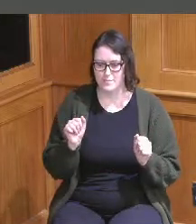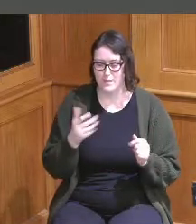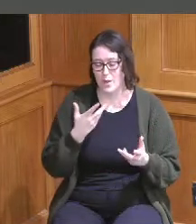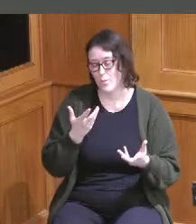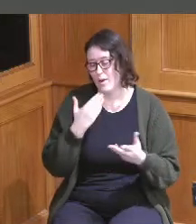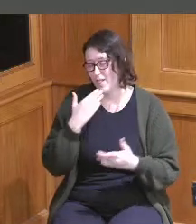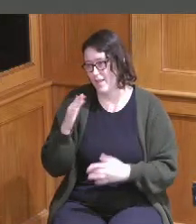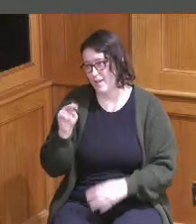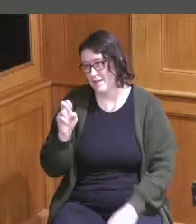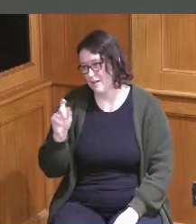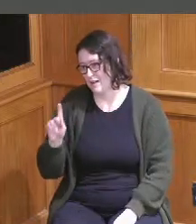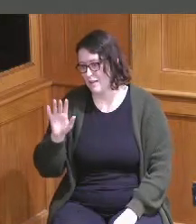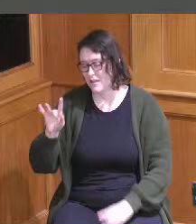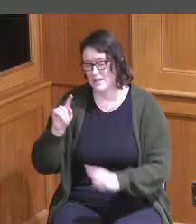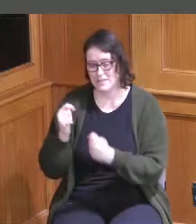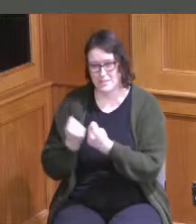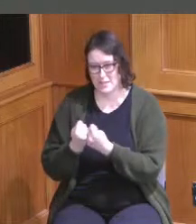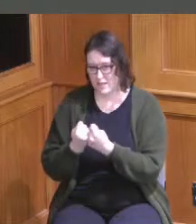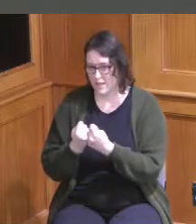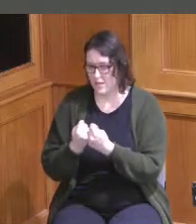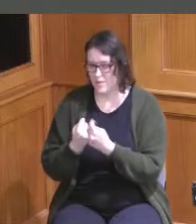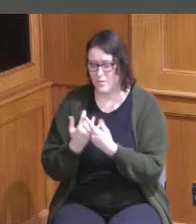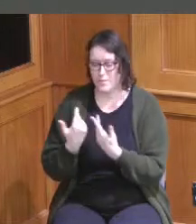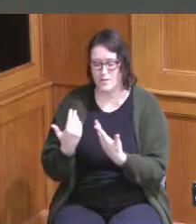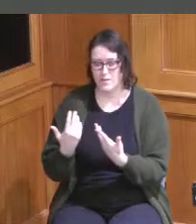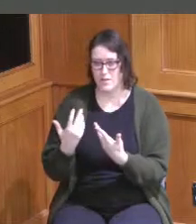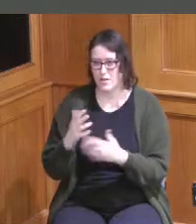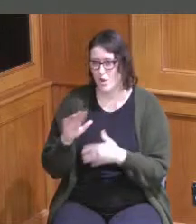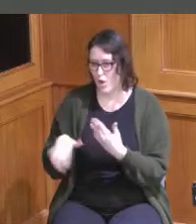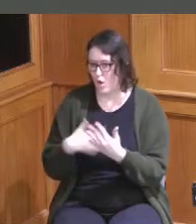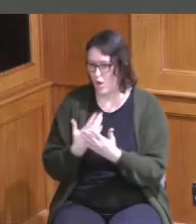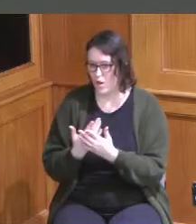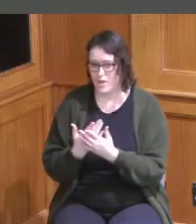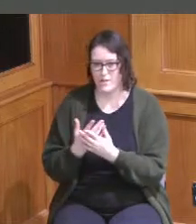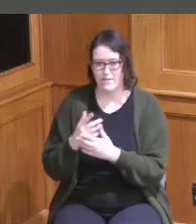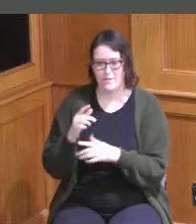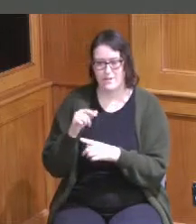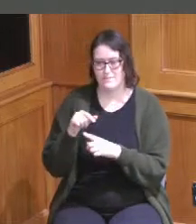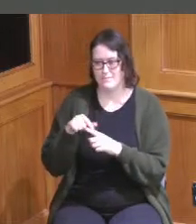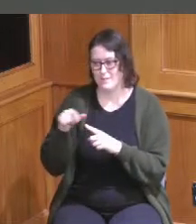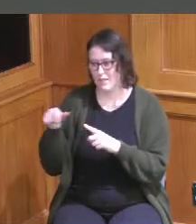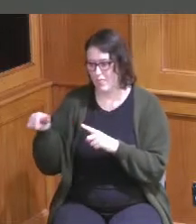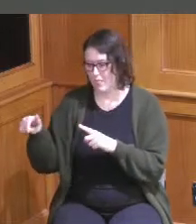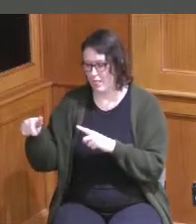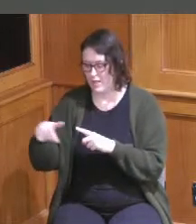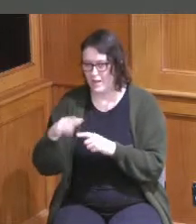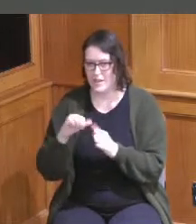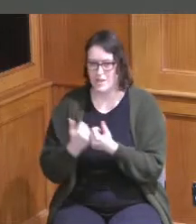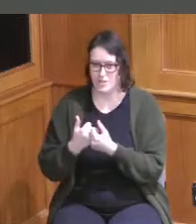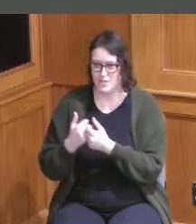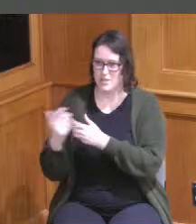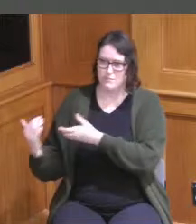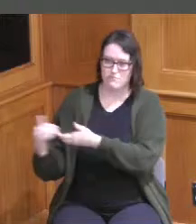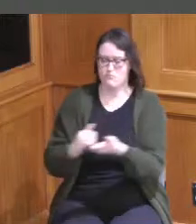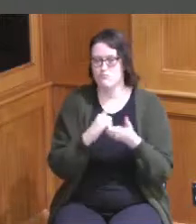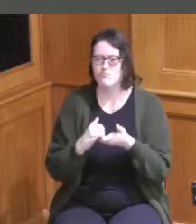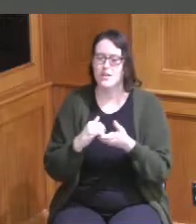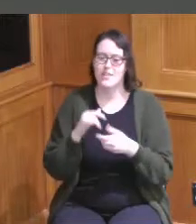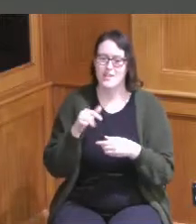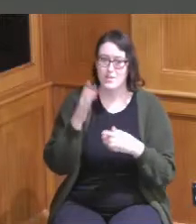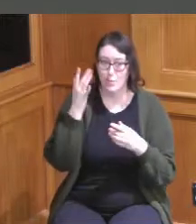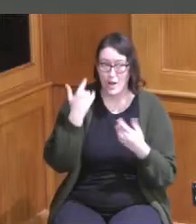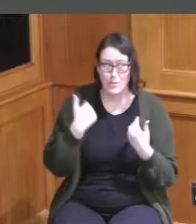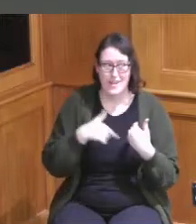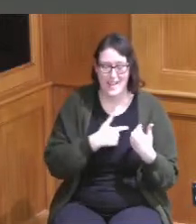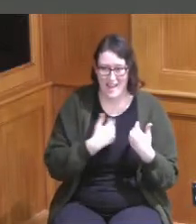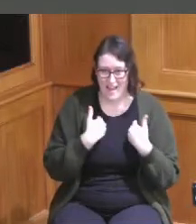thank Nick and his team and all of the ancillary agencies that pull together. This is why we do emergency management planning in this